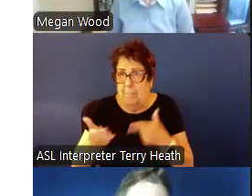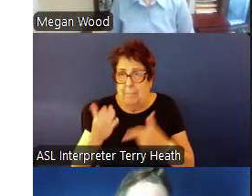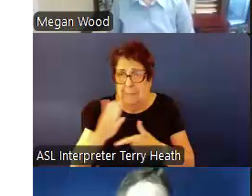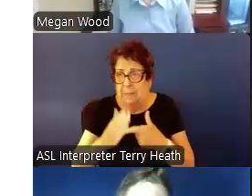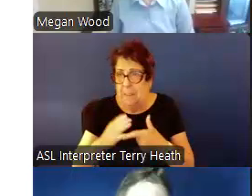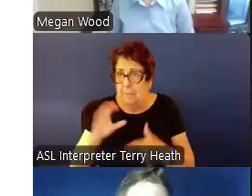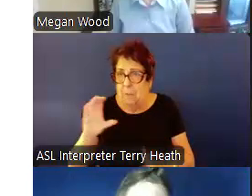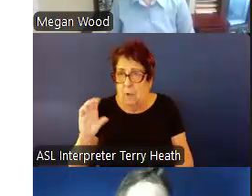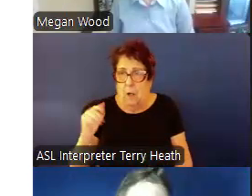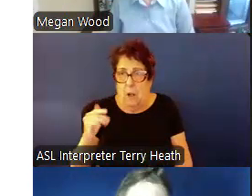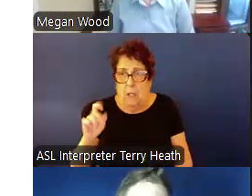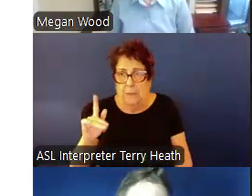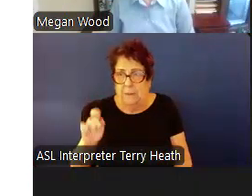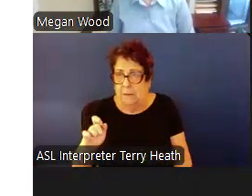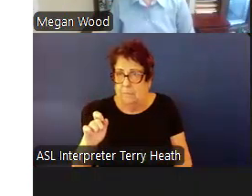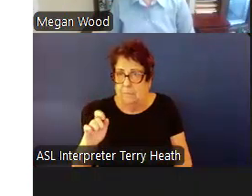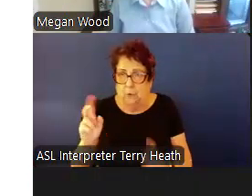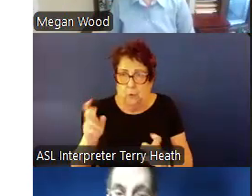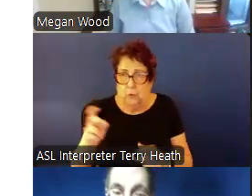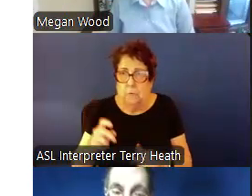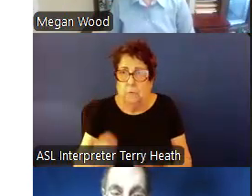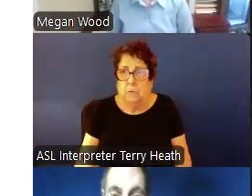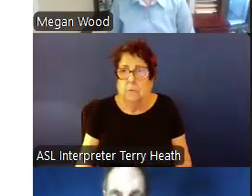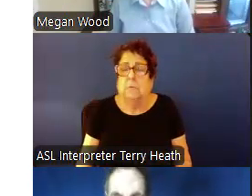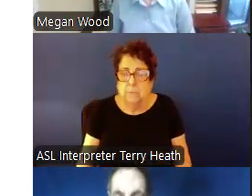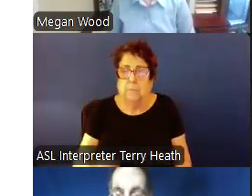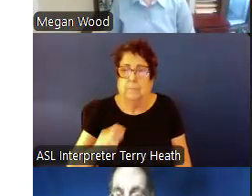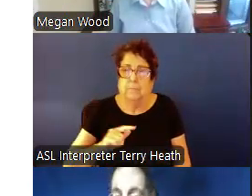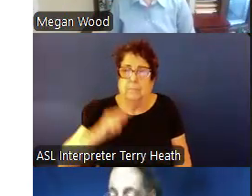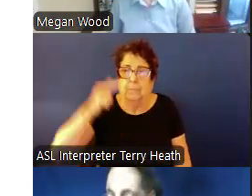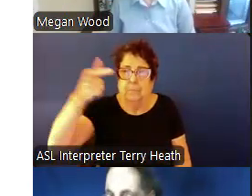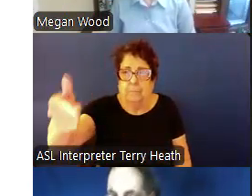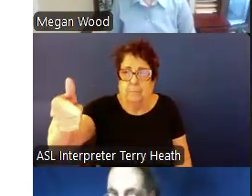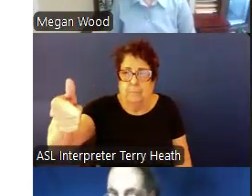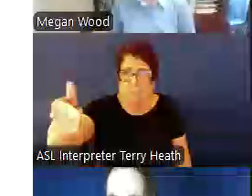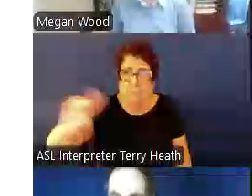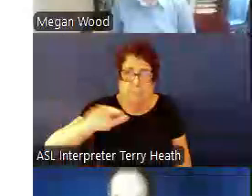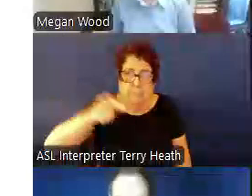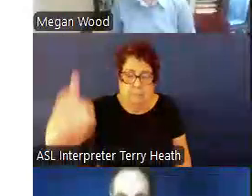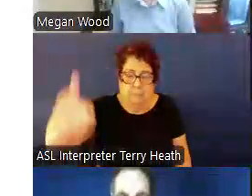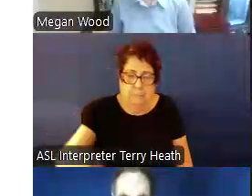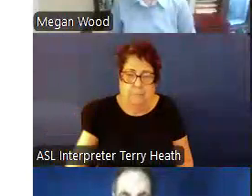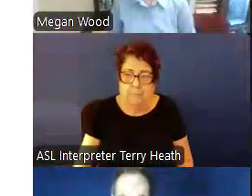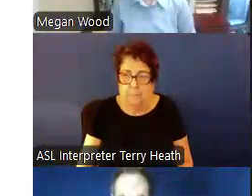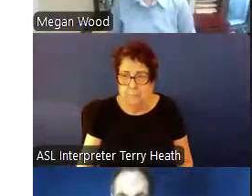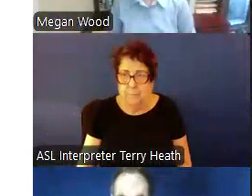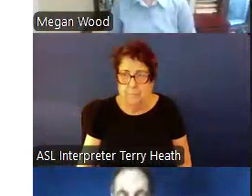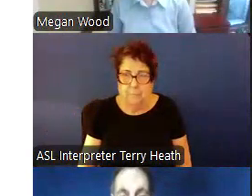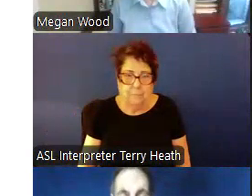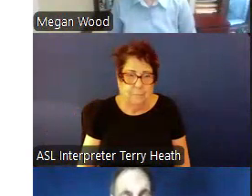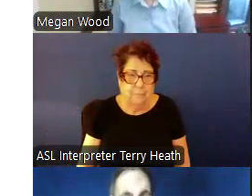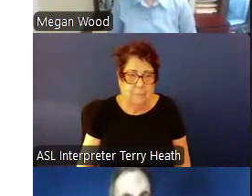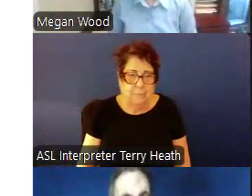kind of discussed this, like how do we determine whether that, you know, is this a language thing